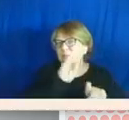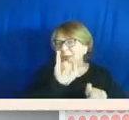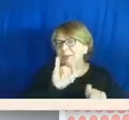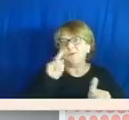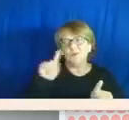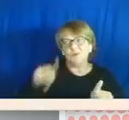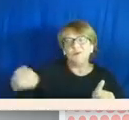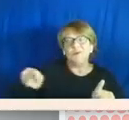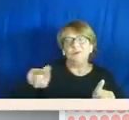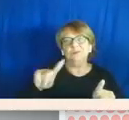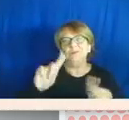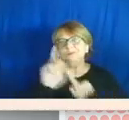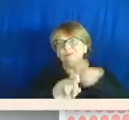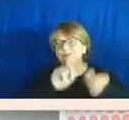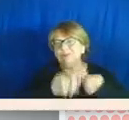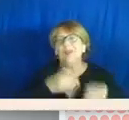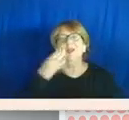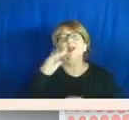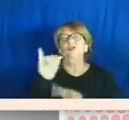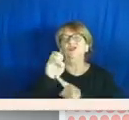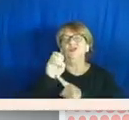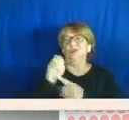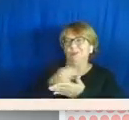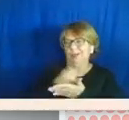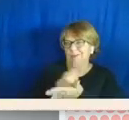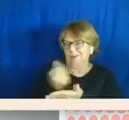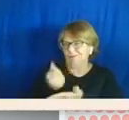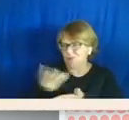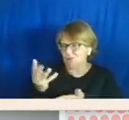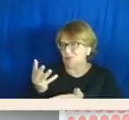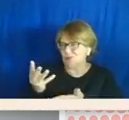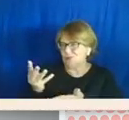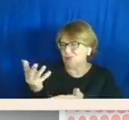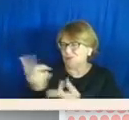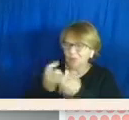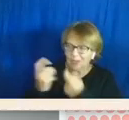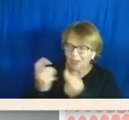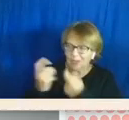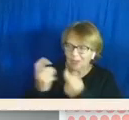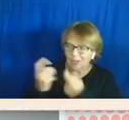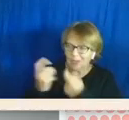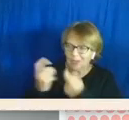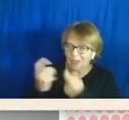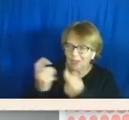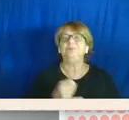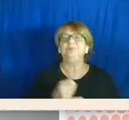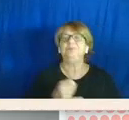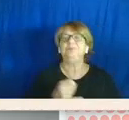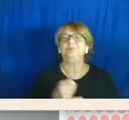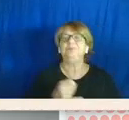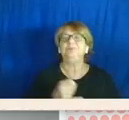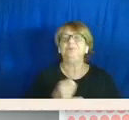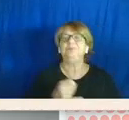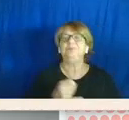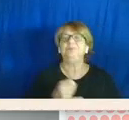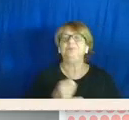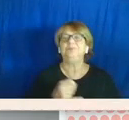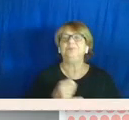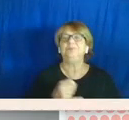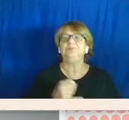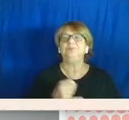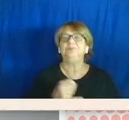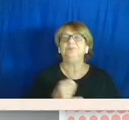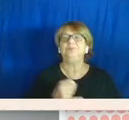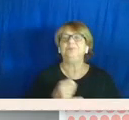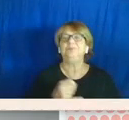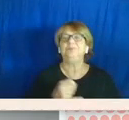right now Joe's collected a couple of things that have come through over the last few minutes. Let's go to those. Sure. Thank you, Jeremy. Bobby, I can't